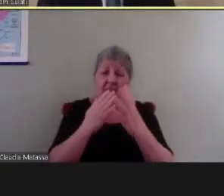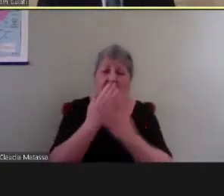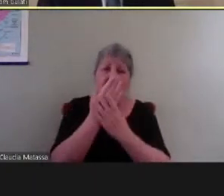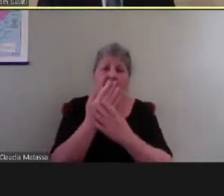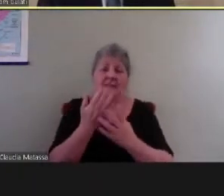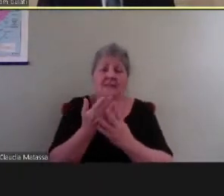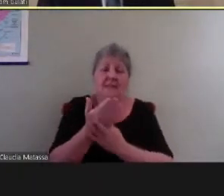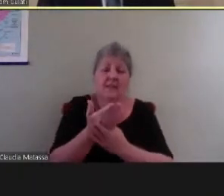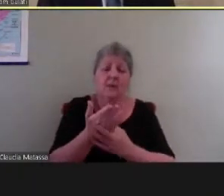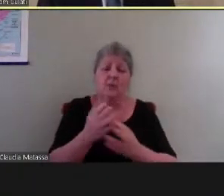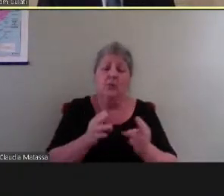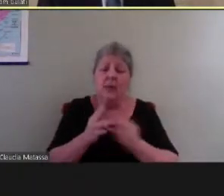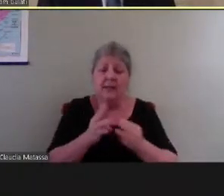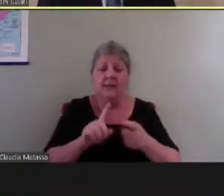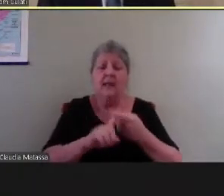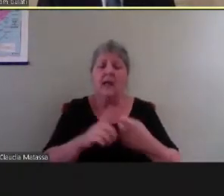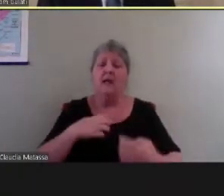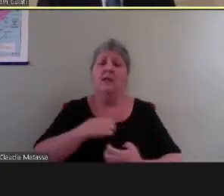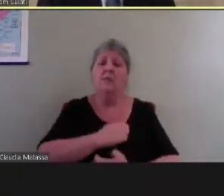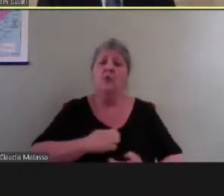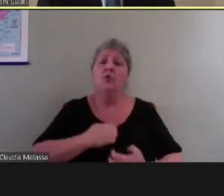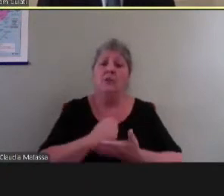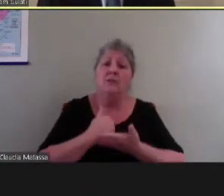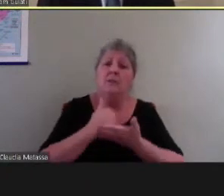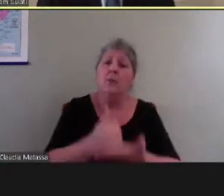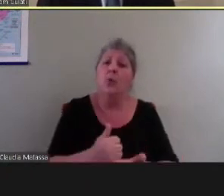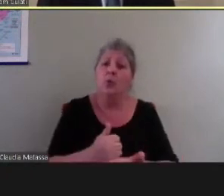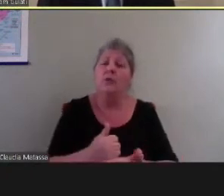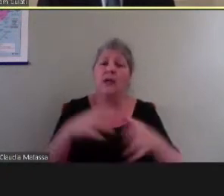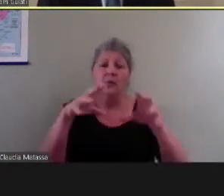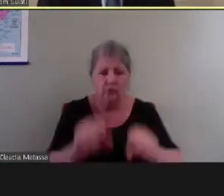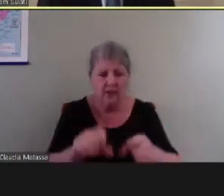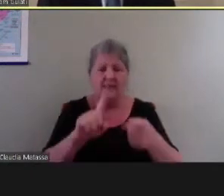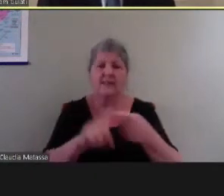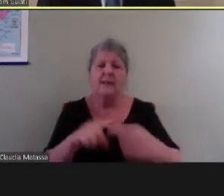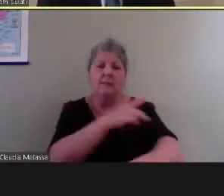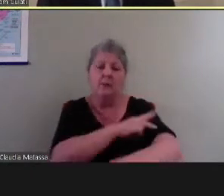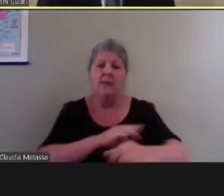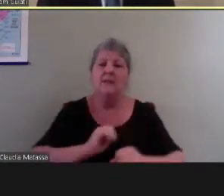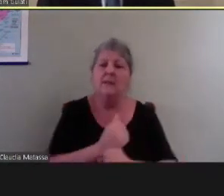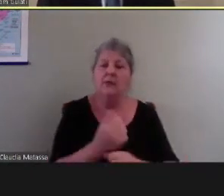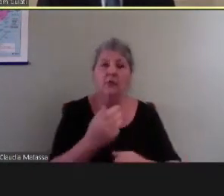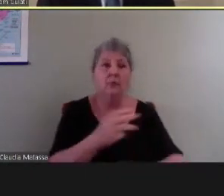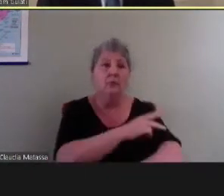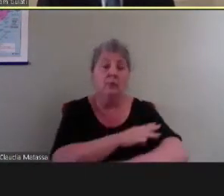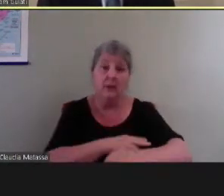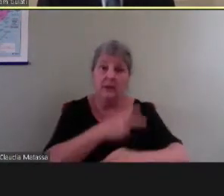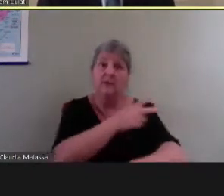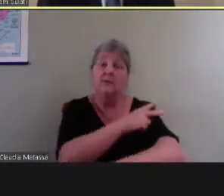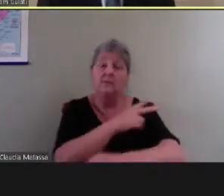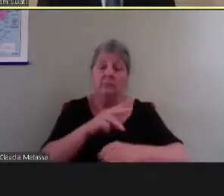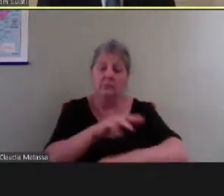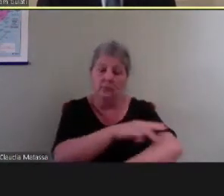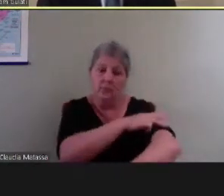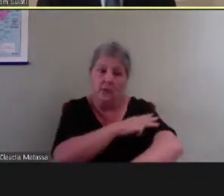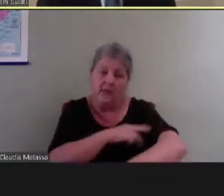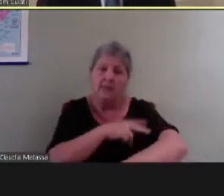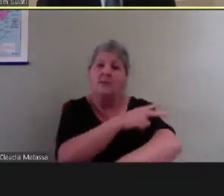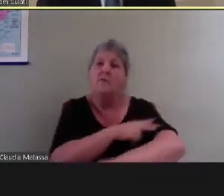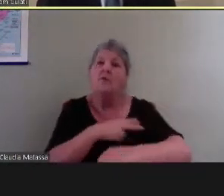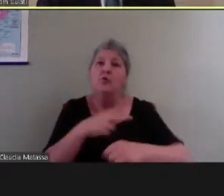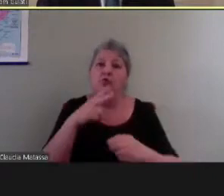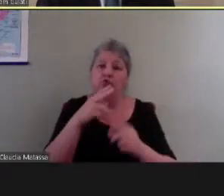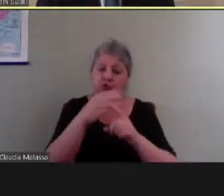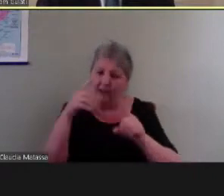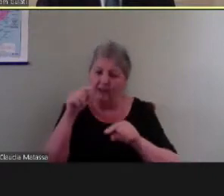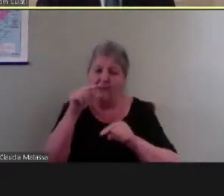and emotional supports at arrest and police custody. Police officers recognize this, but feel they don't